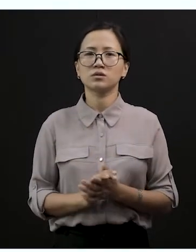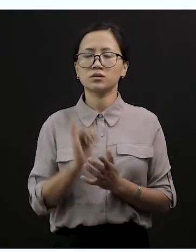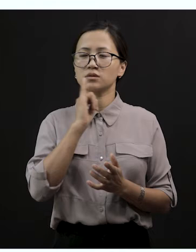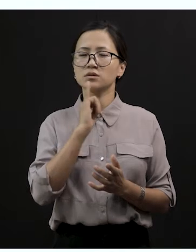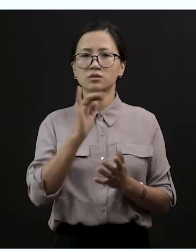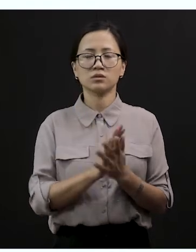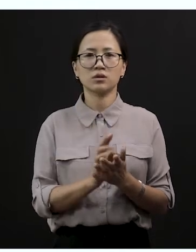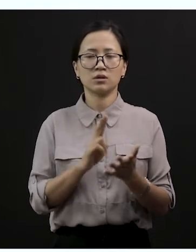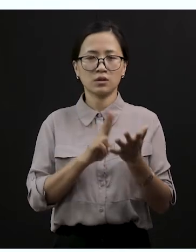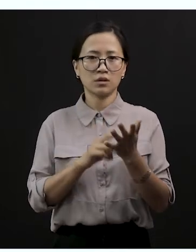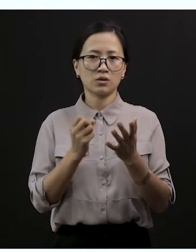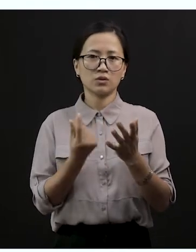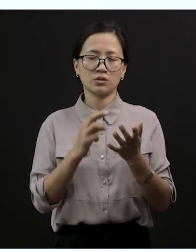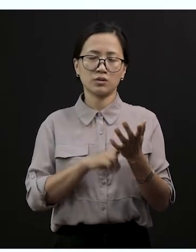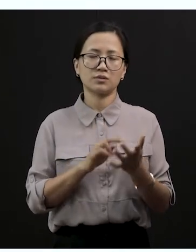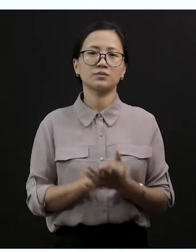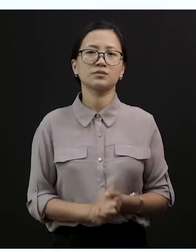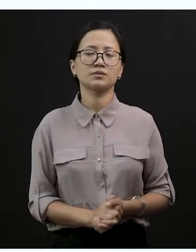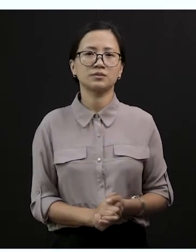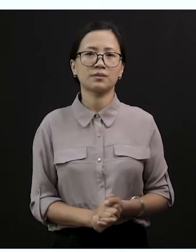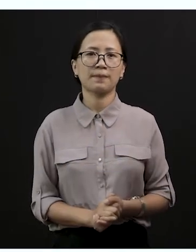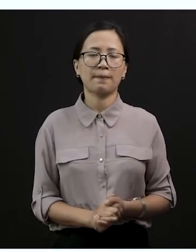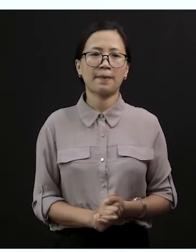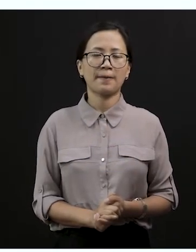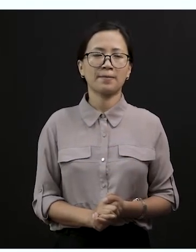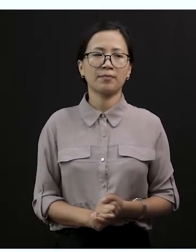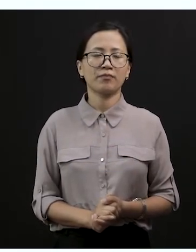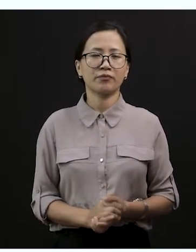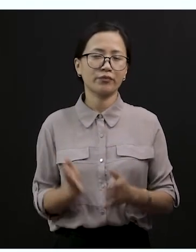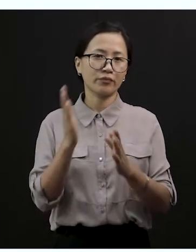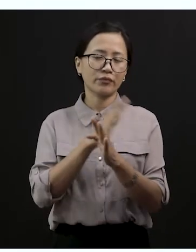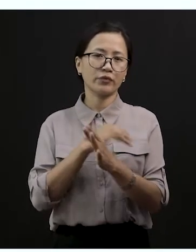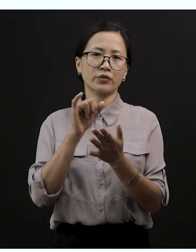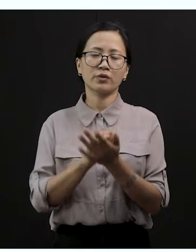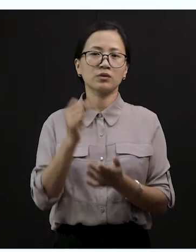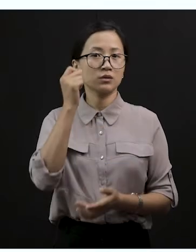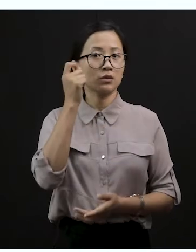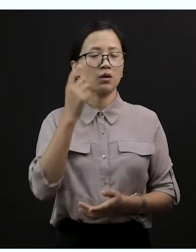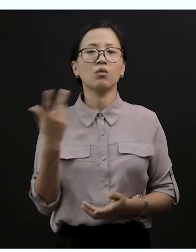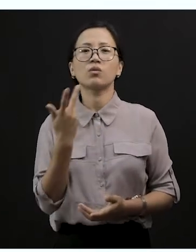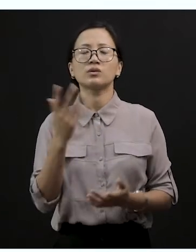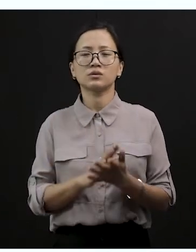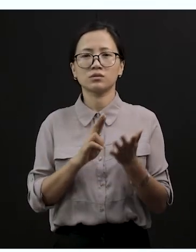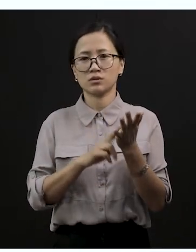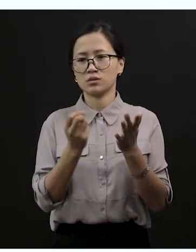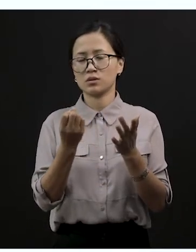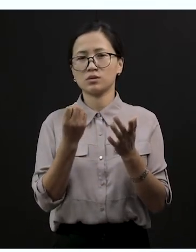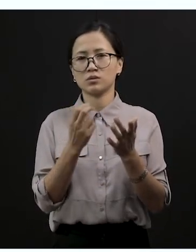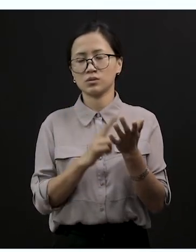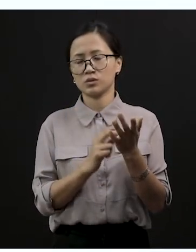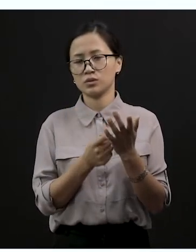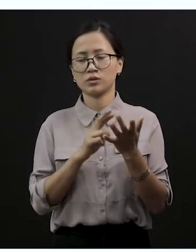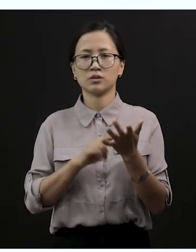Okay, we will be learning singular noun and plural noun. But before that, we need to understand what a noun is, right?